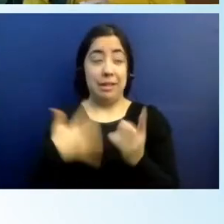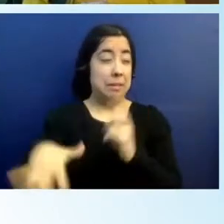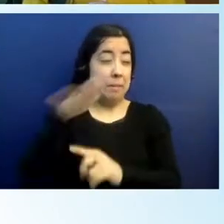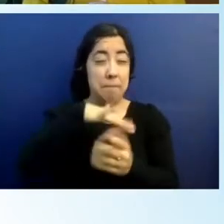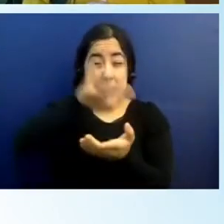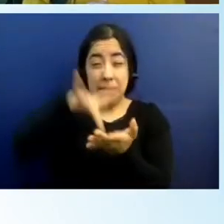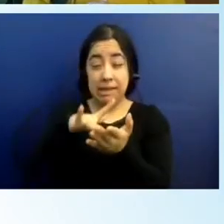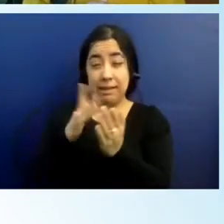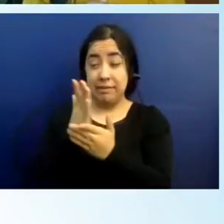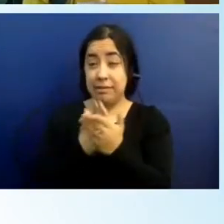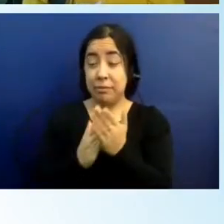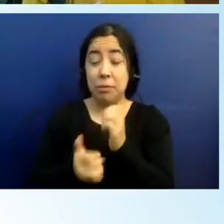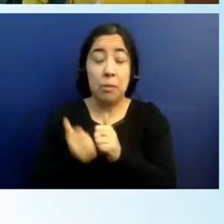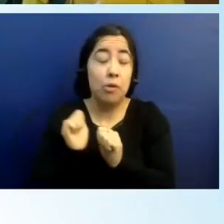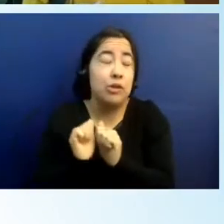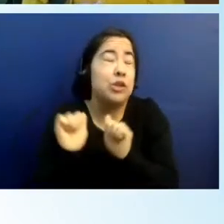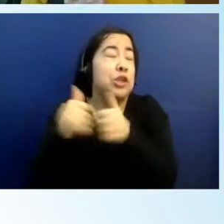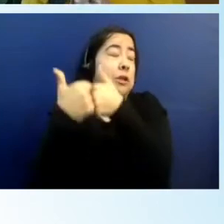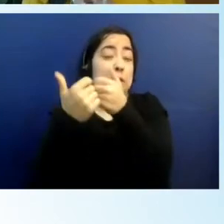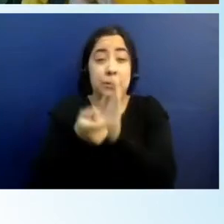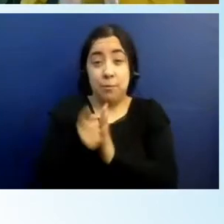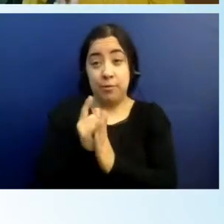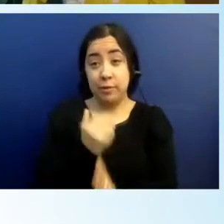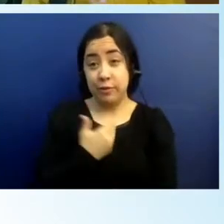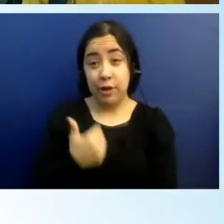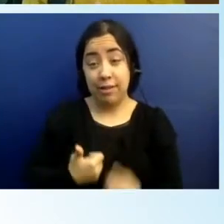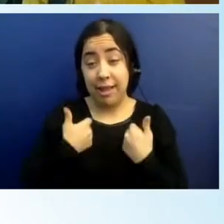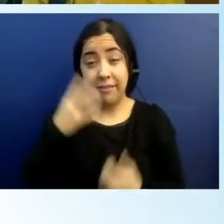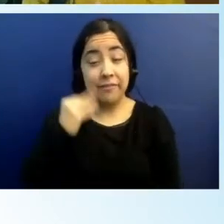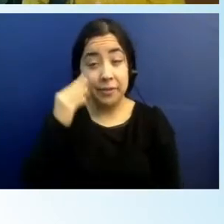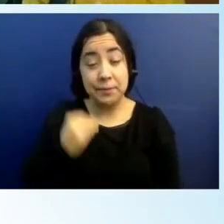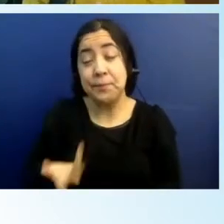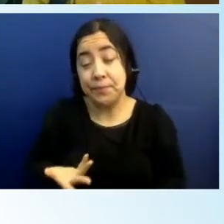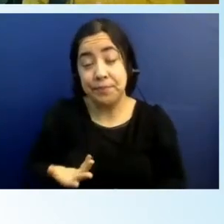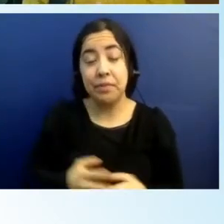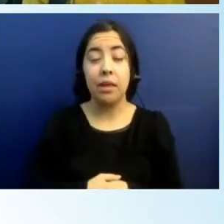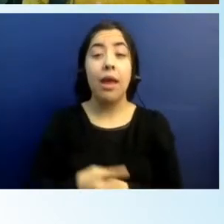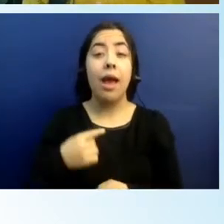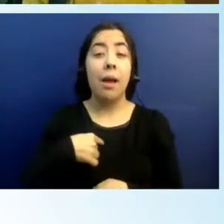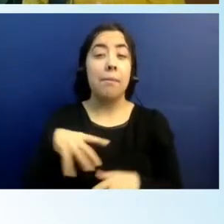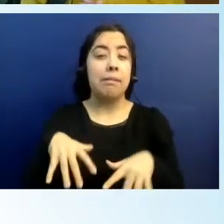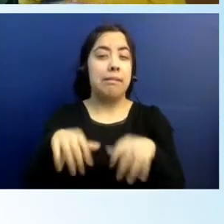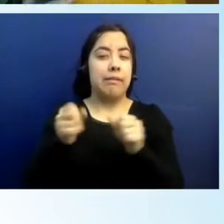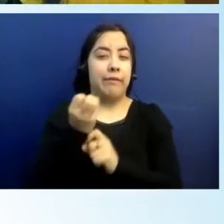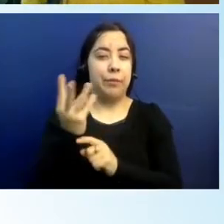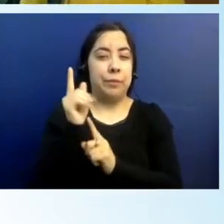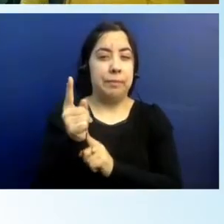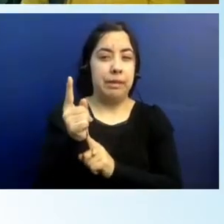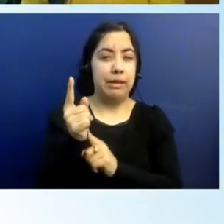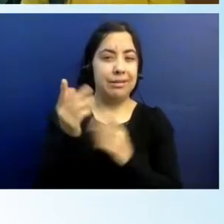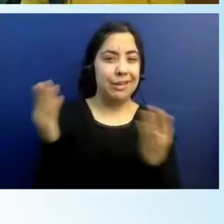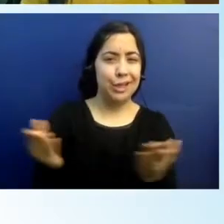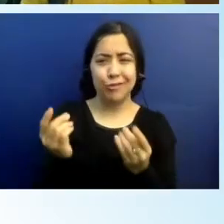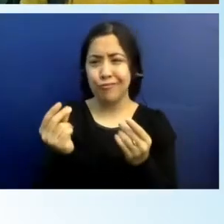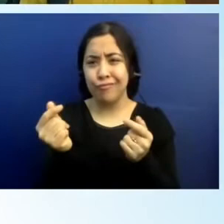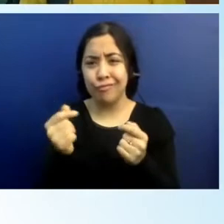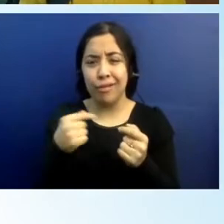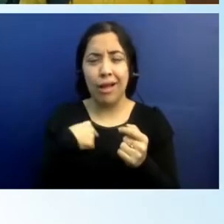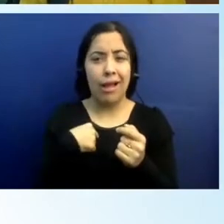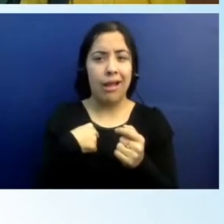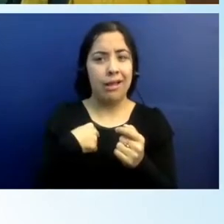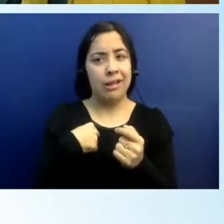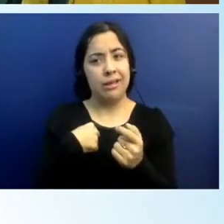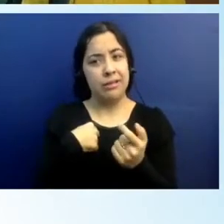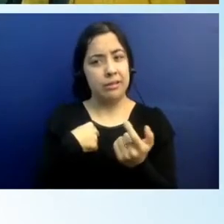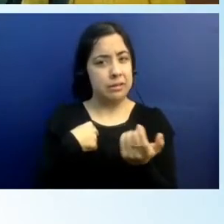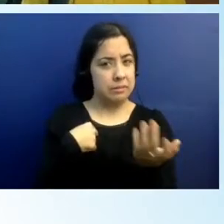challenging moments of our lifetime. I'm going to take a few minutes here right at the top, and I just want to try to